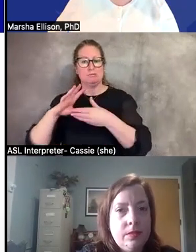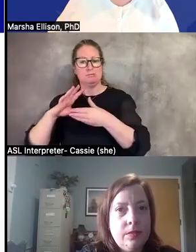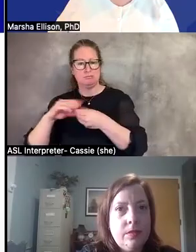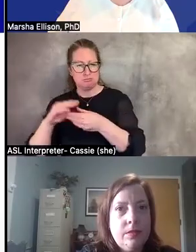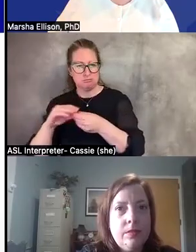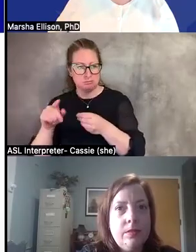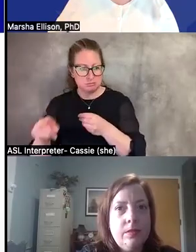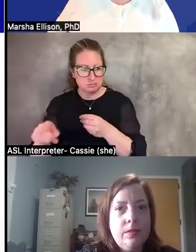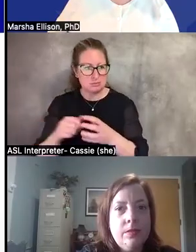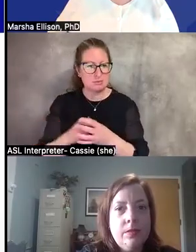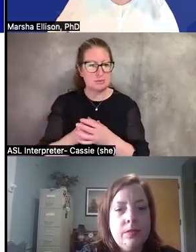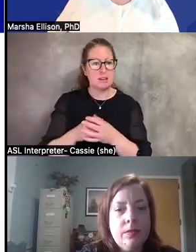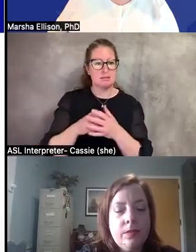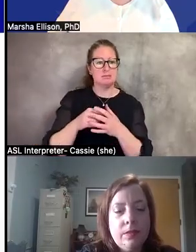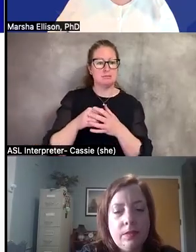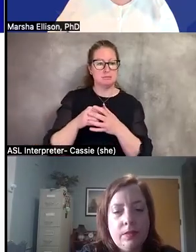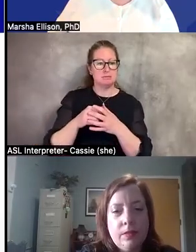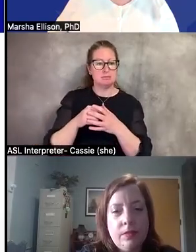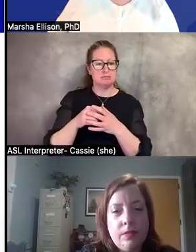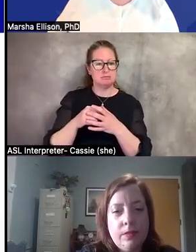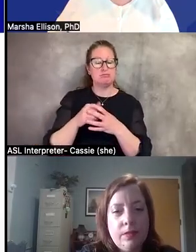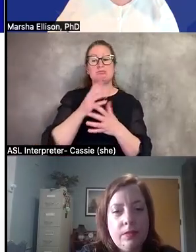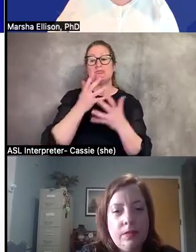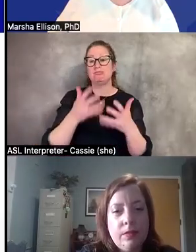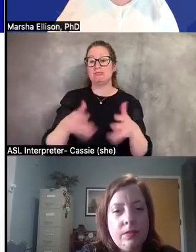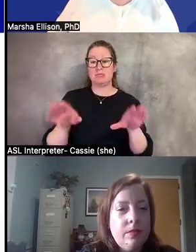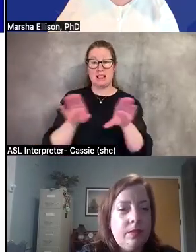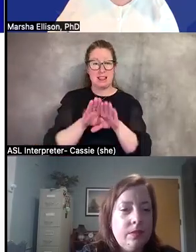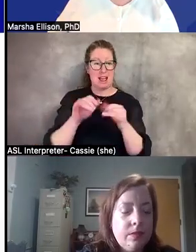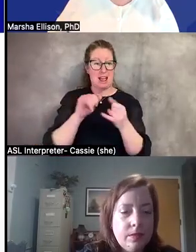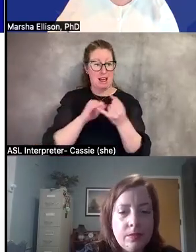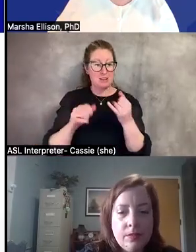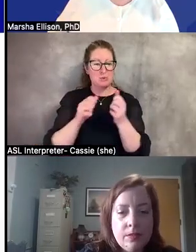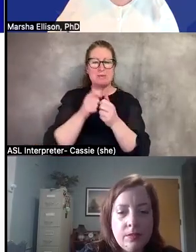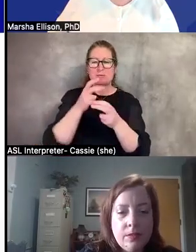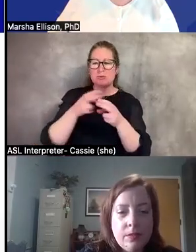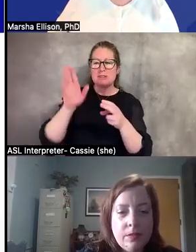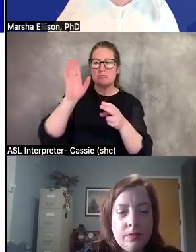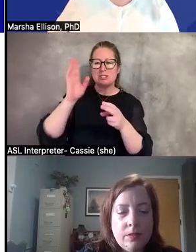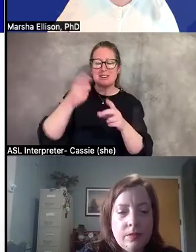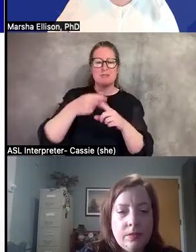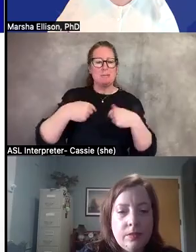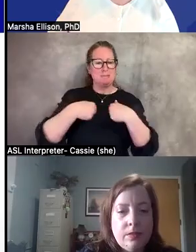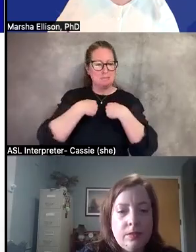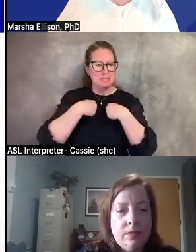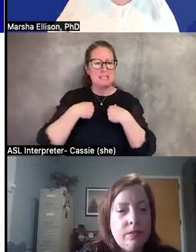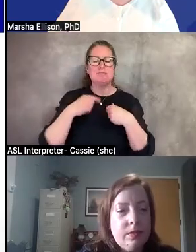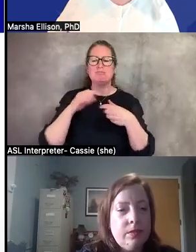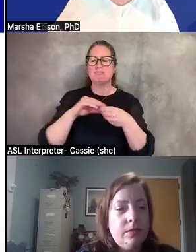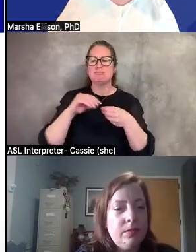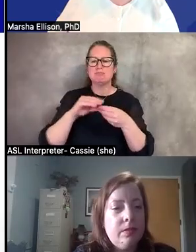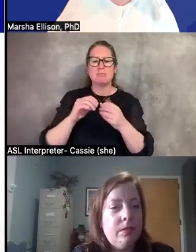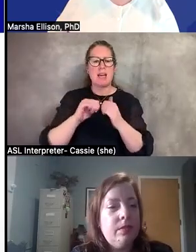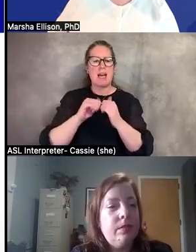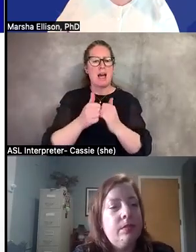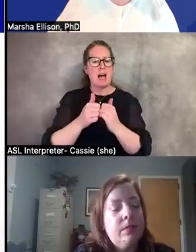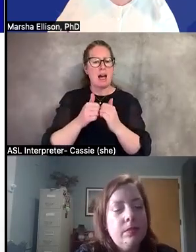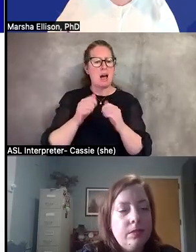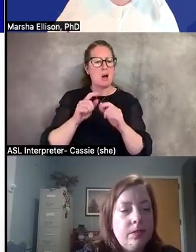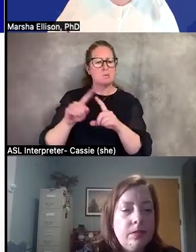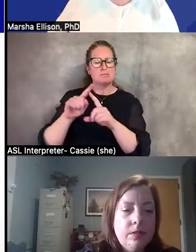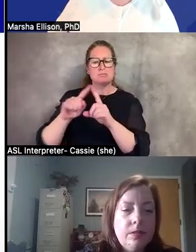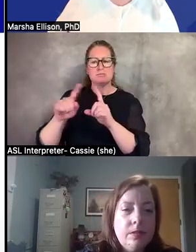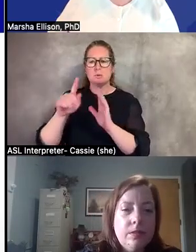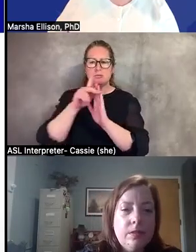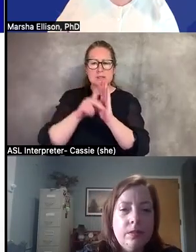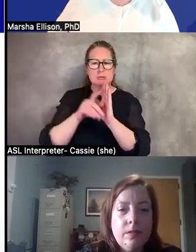following Alex. And then we will conclude with a brief presentation by myself about how these principles of